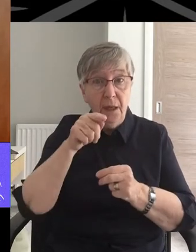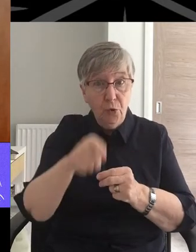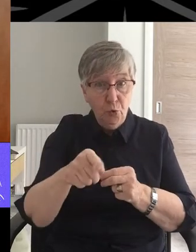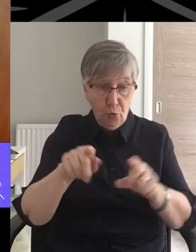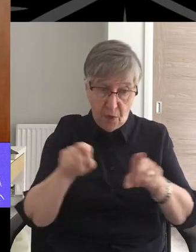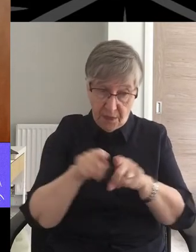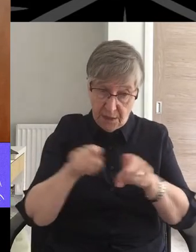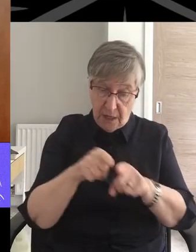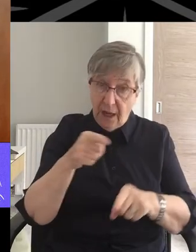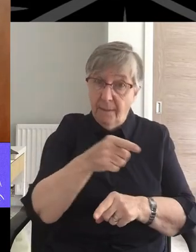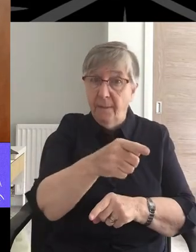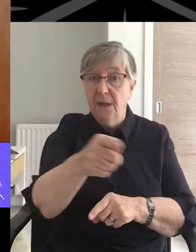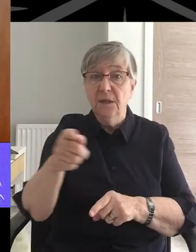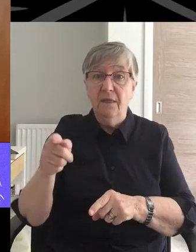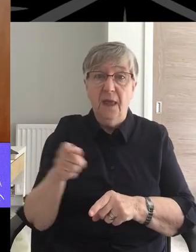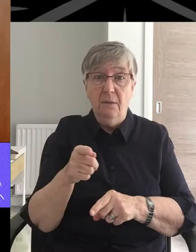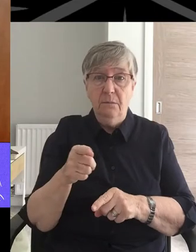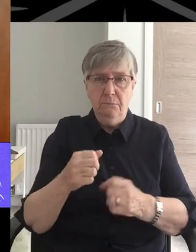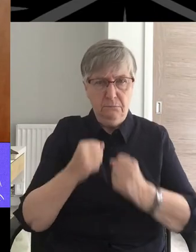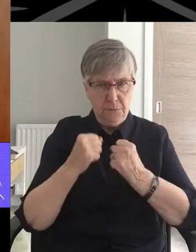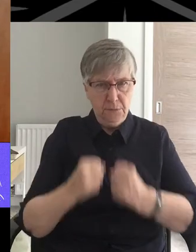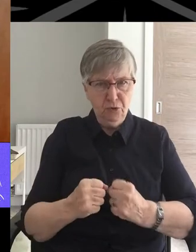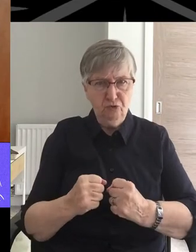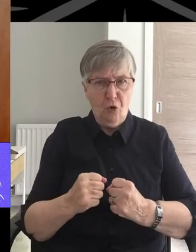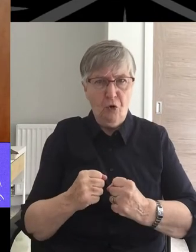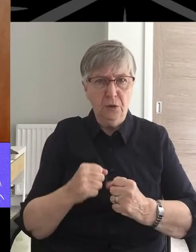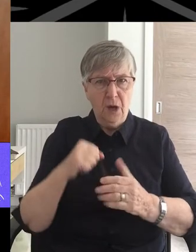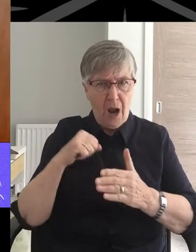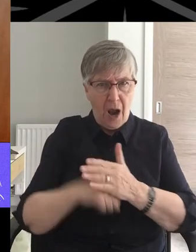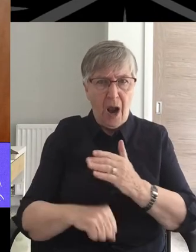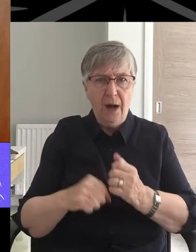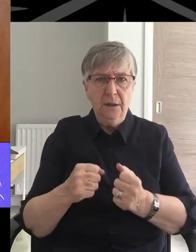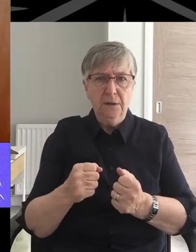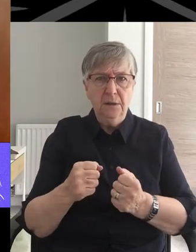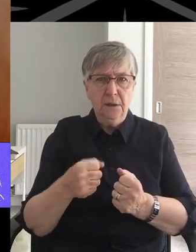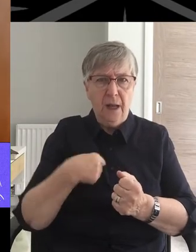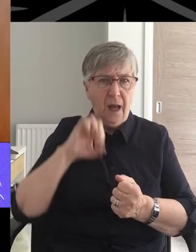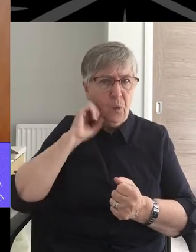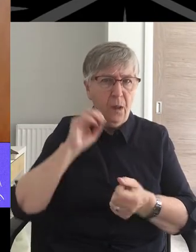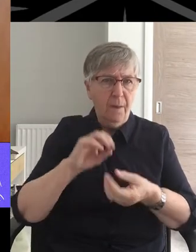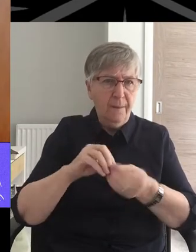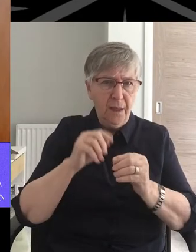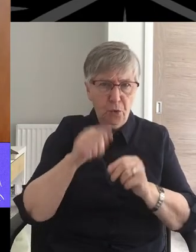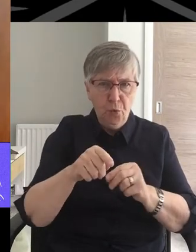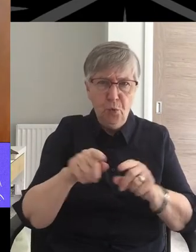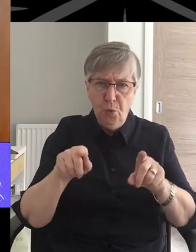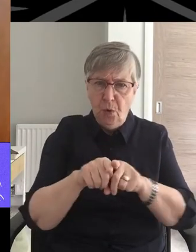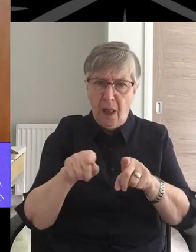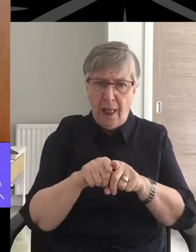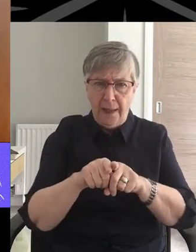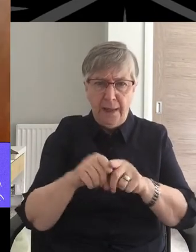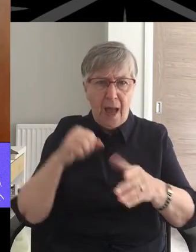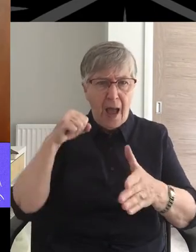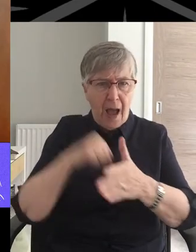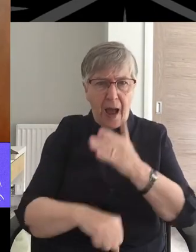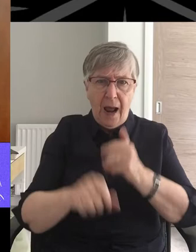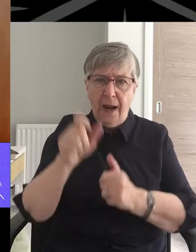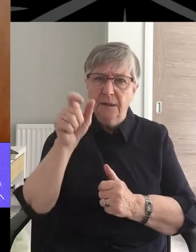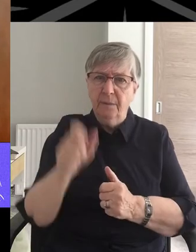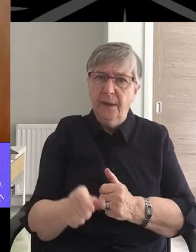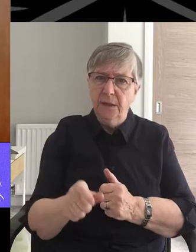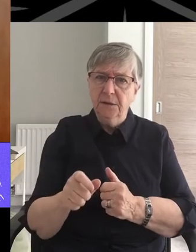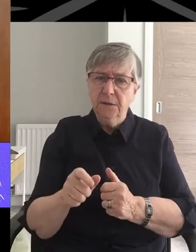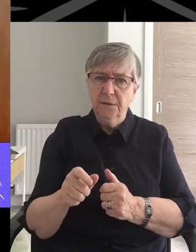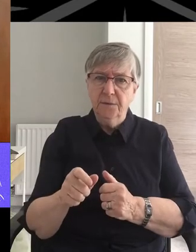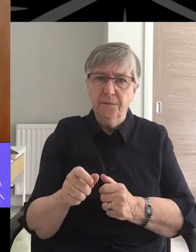as unyielding and hardened as they are. I will make your forehead like the hardest stone, harder than